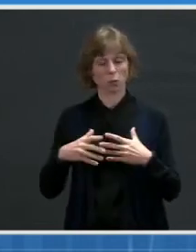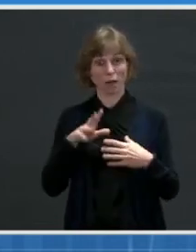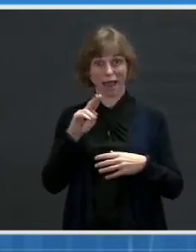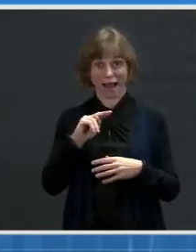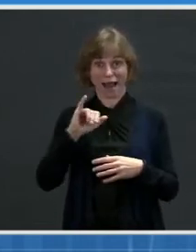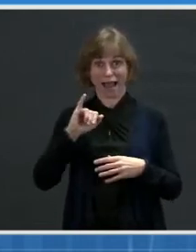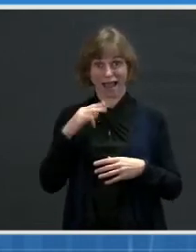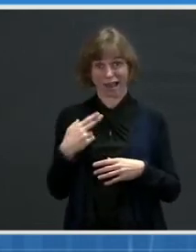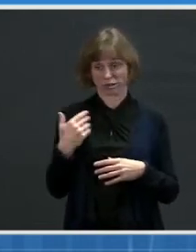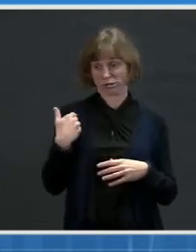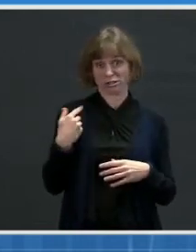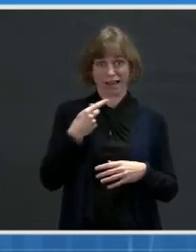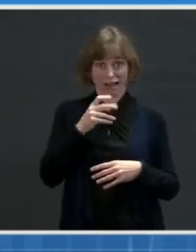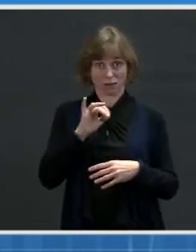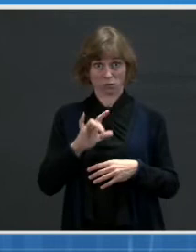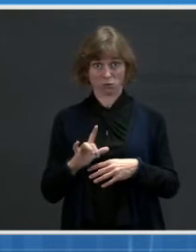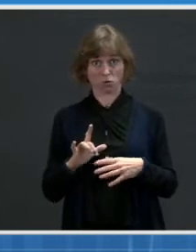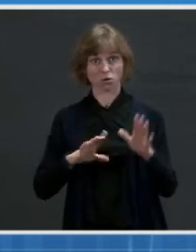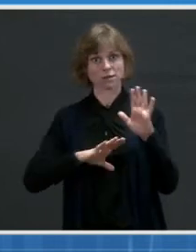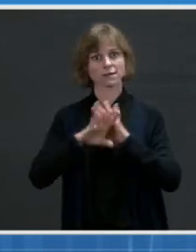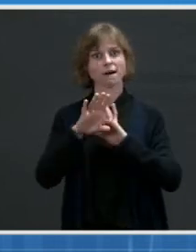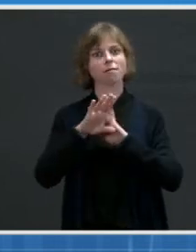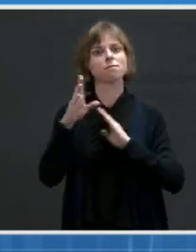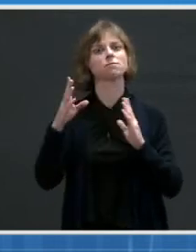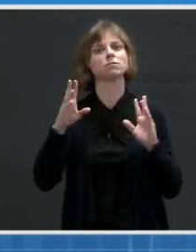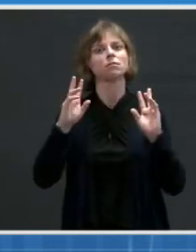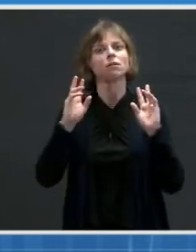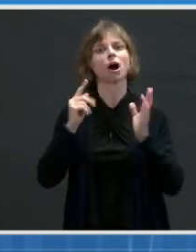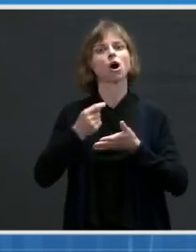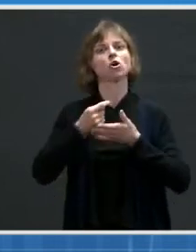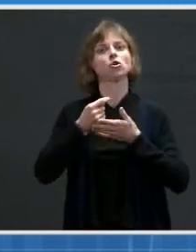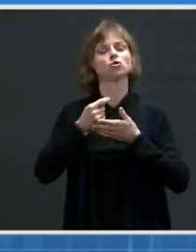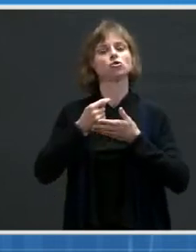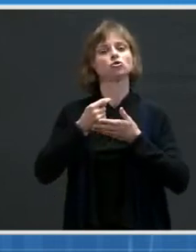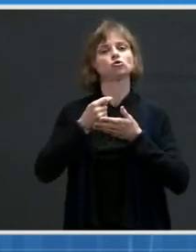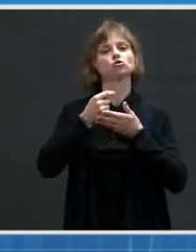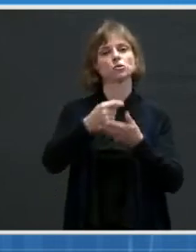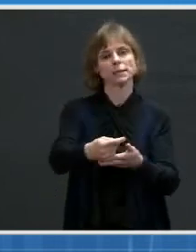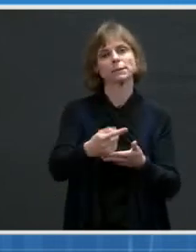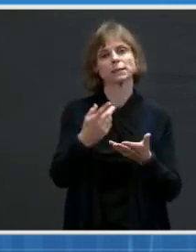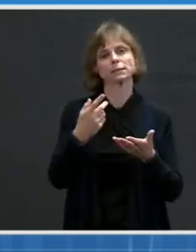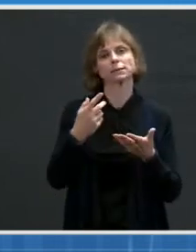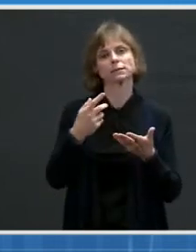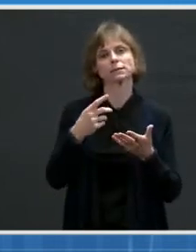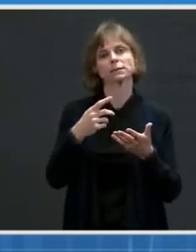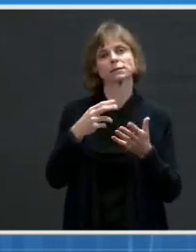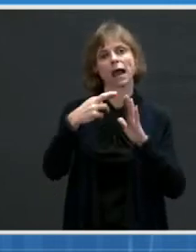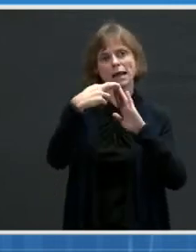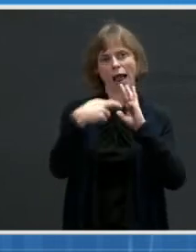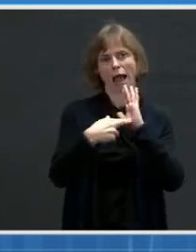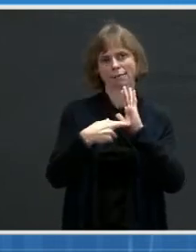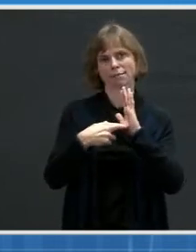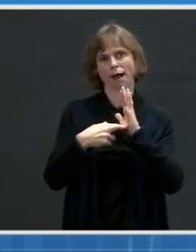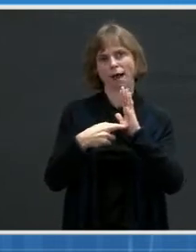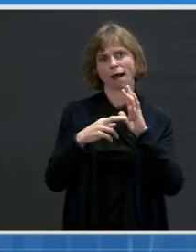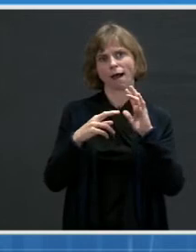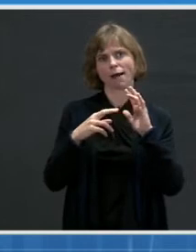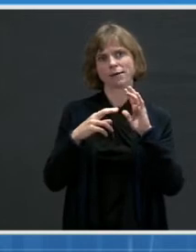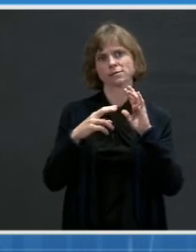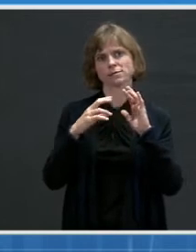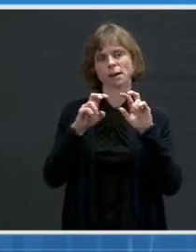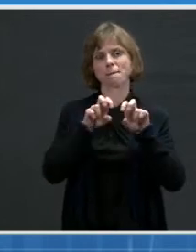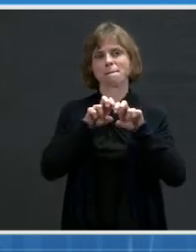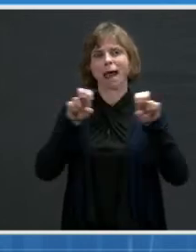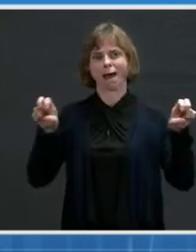put together a treatment guidelines panel that is a living document of